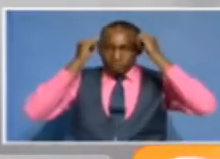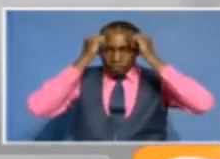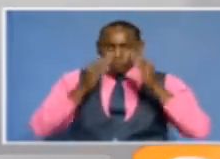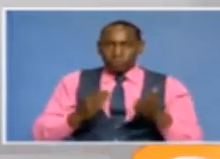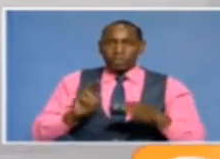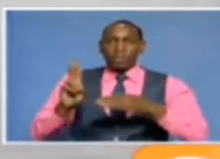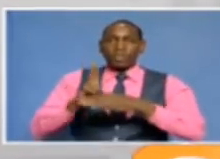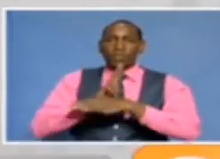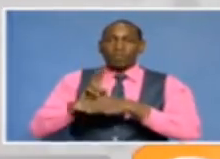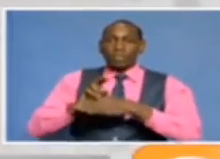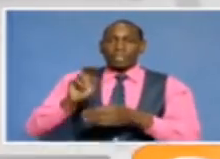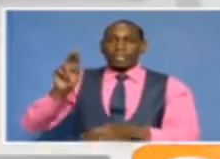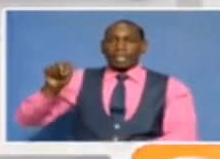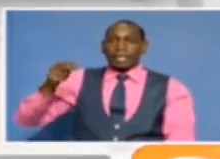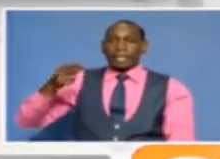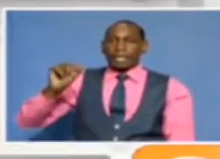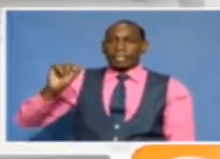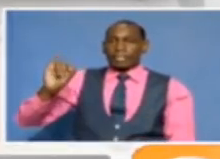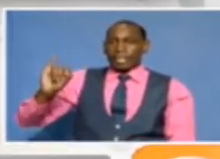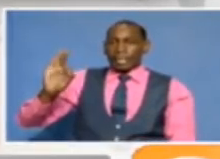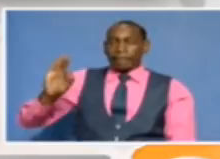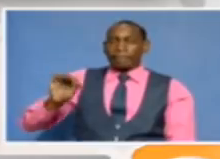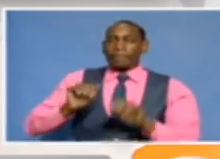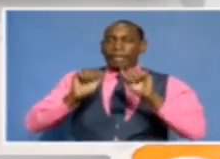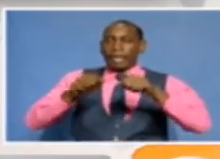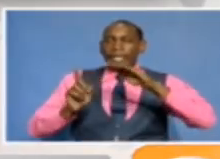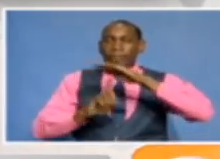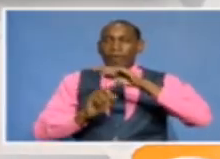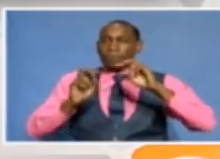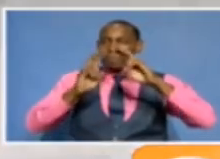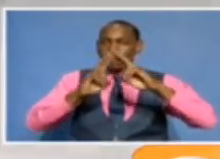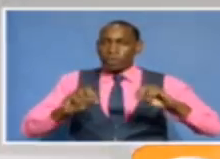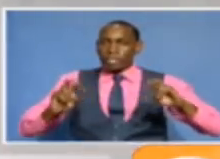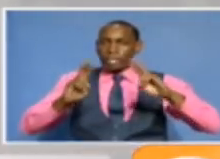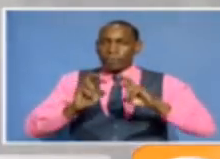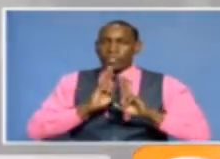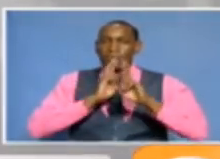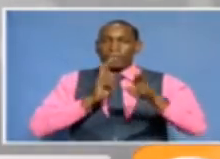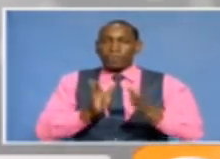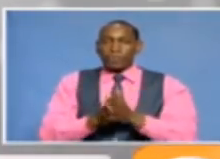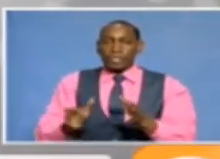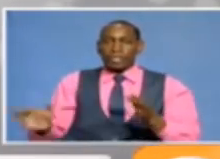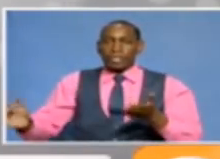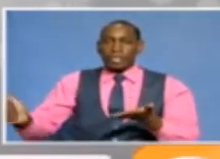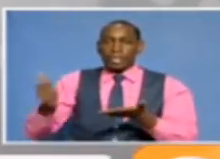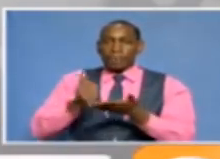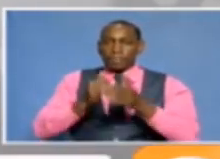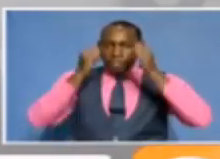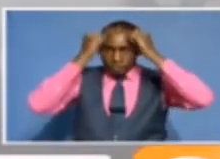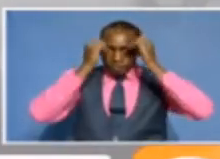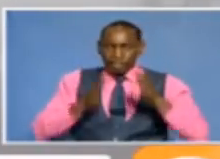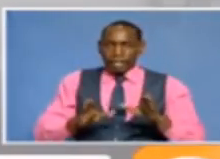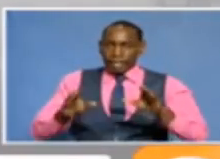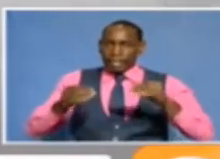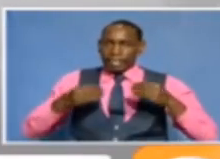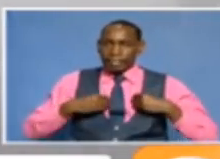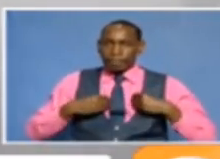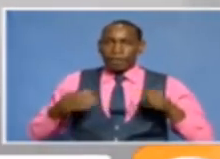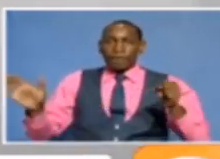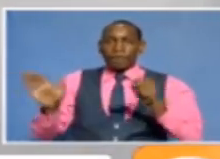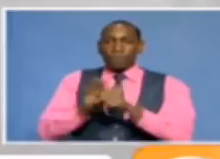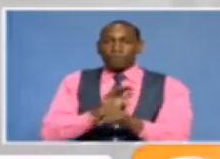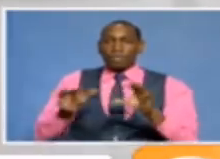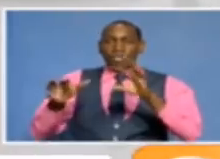the National Hospital Insurance Fund, enable ministry to track reporting and enrolling of students to allow for